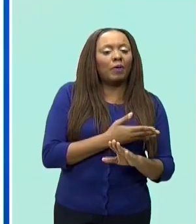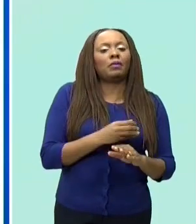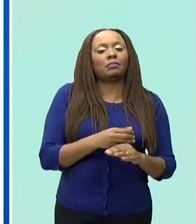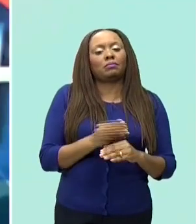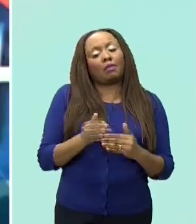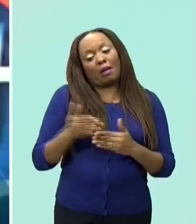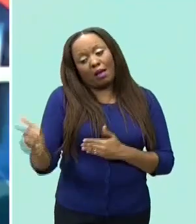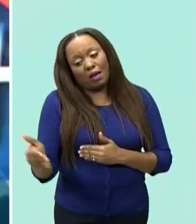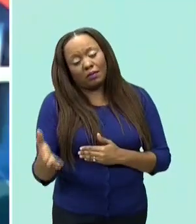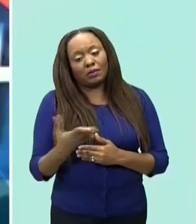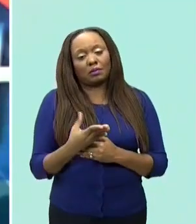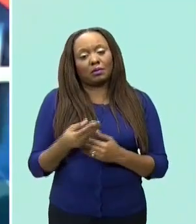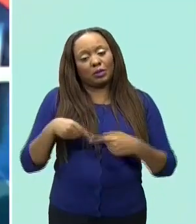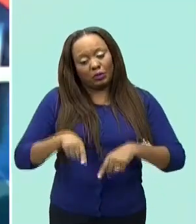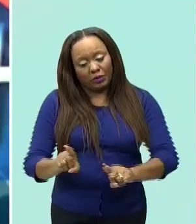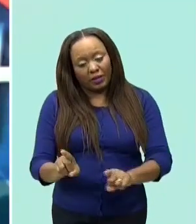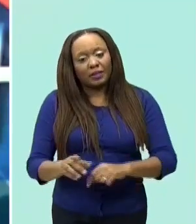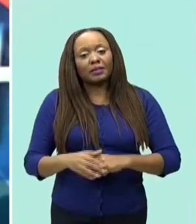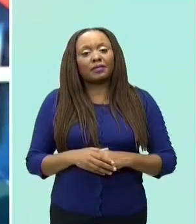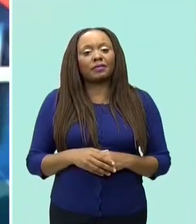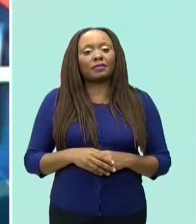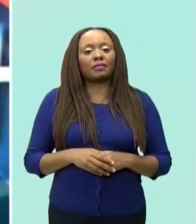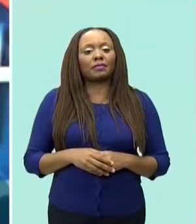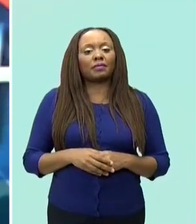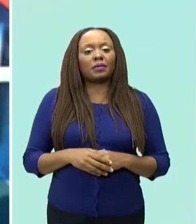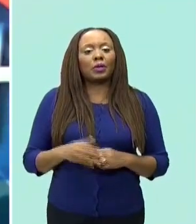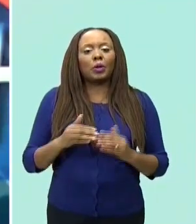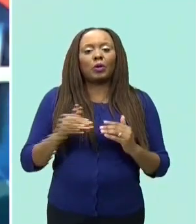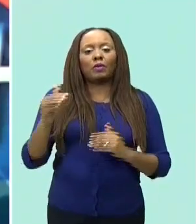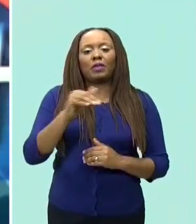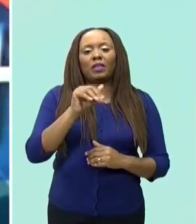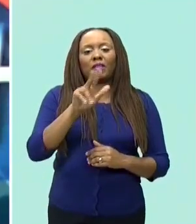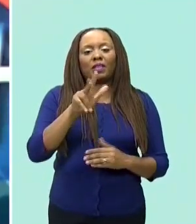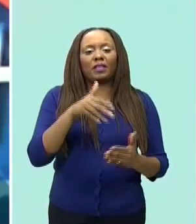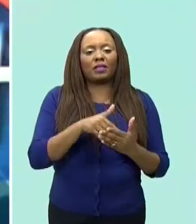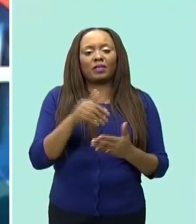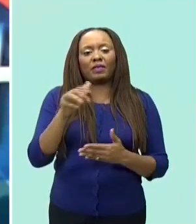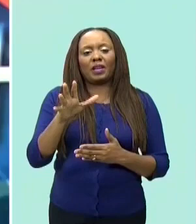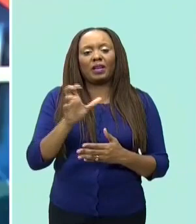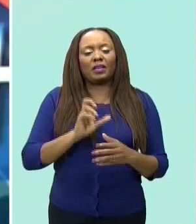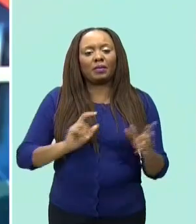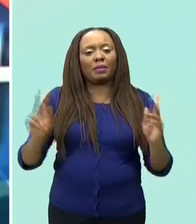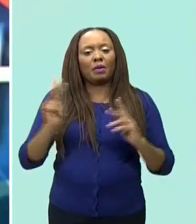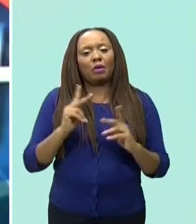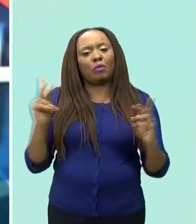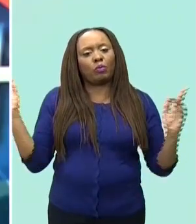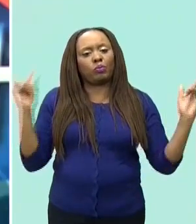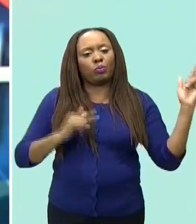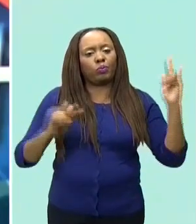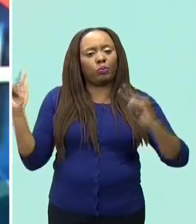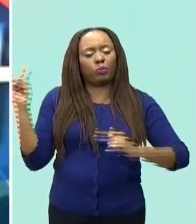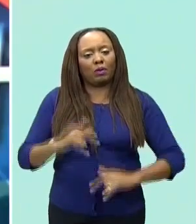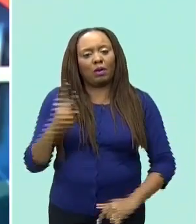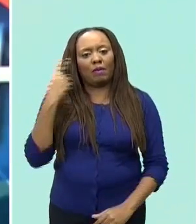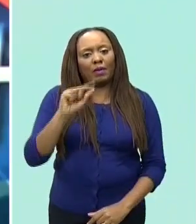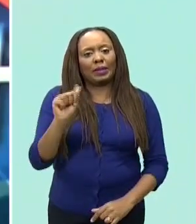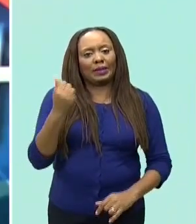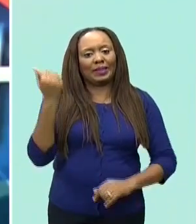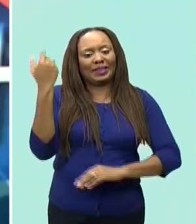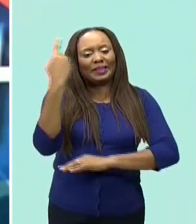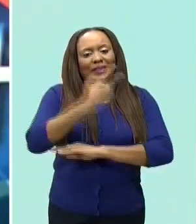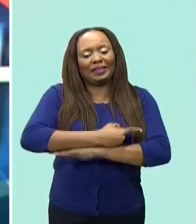hosting. And that event will attract over 3,500 persons into the island over the 10-day